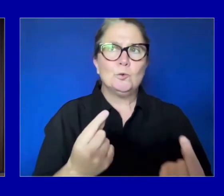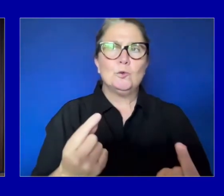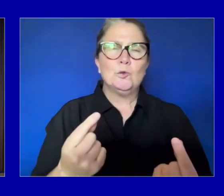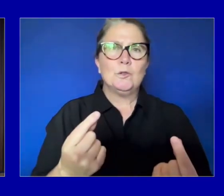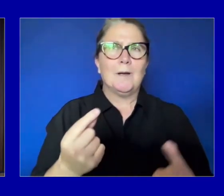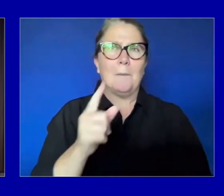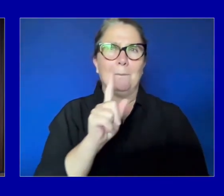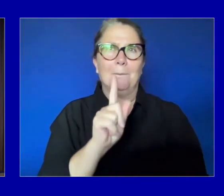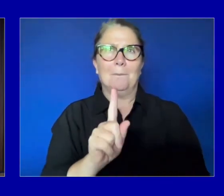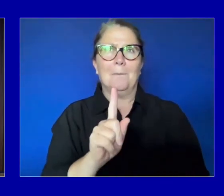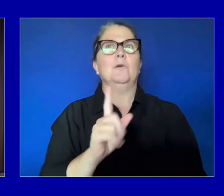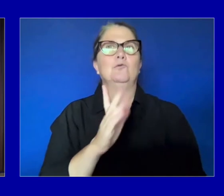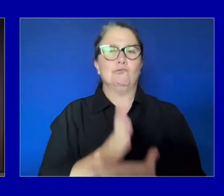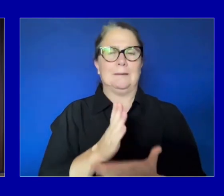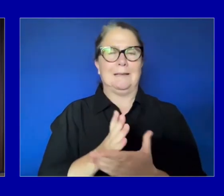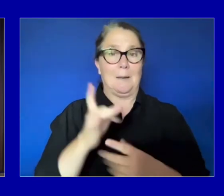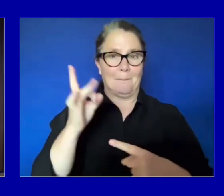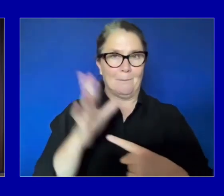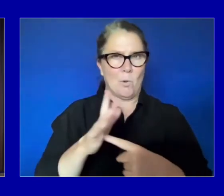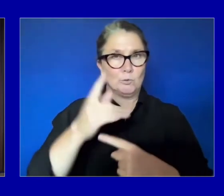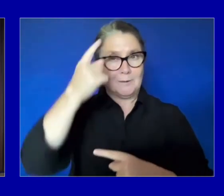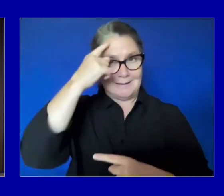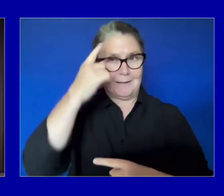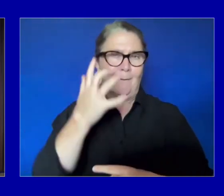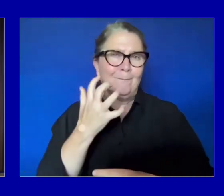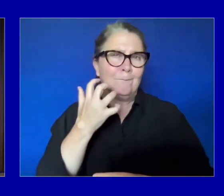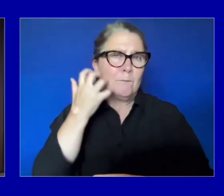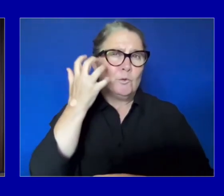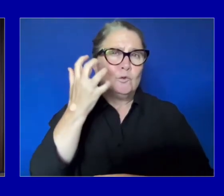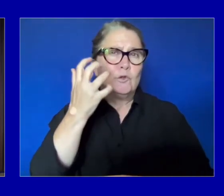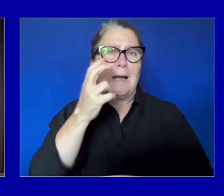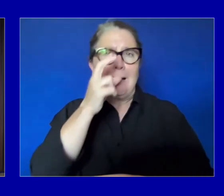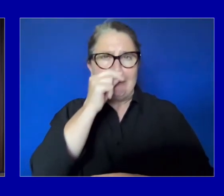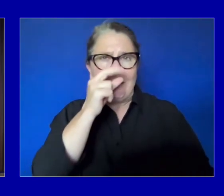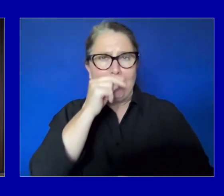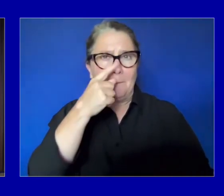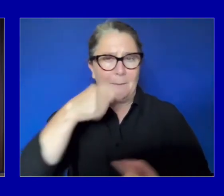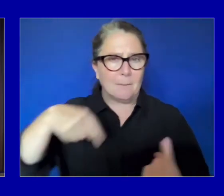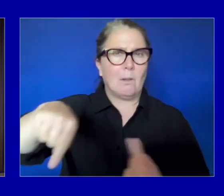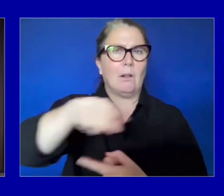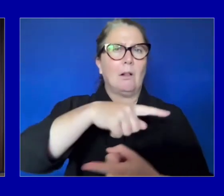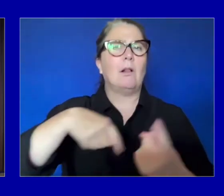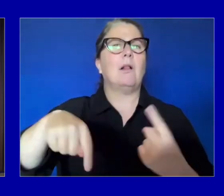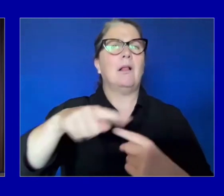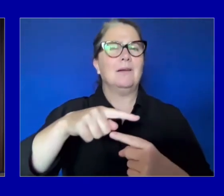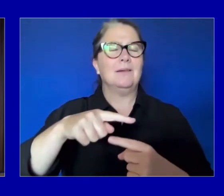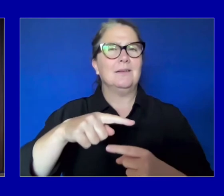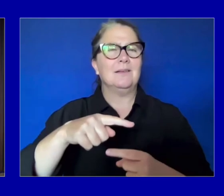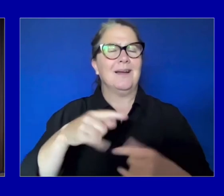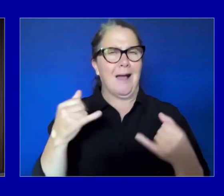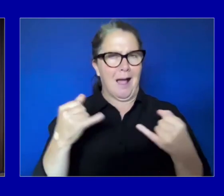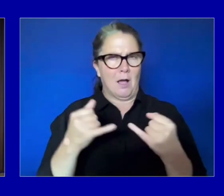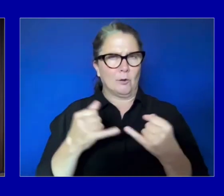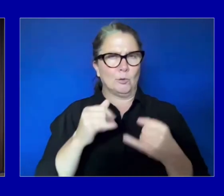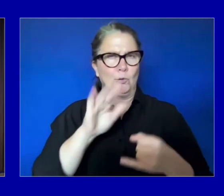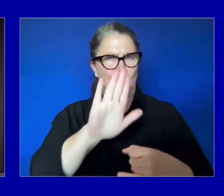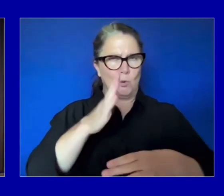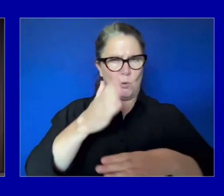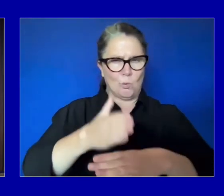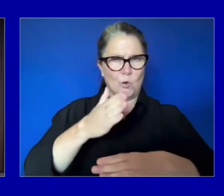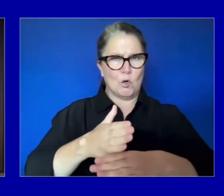future. Um, and uncle Bruce, your work has kind of illuminated the past, uh,